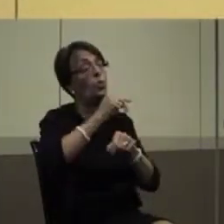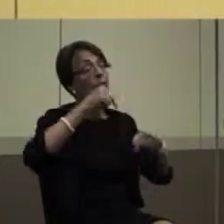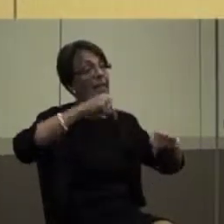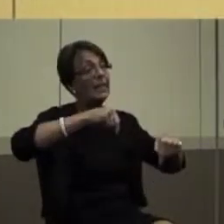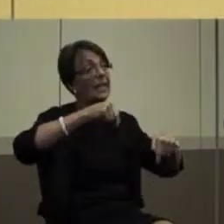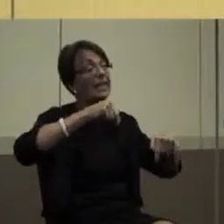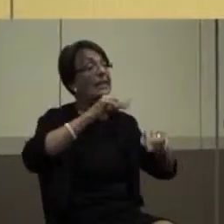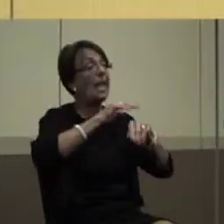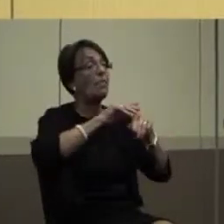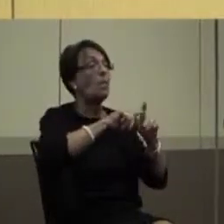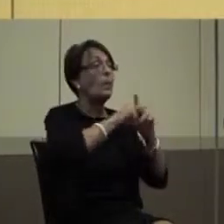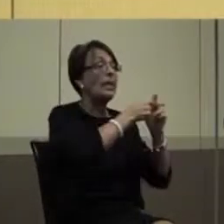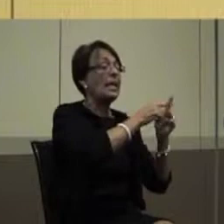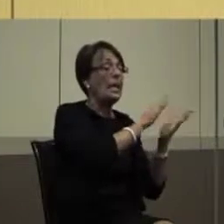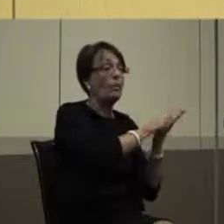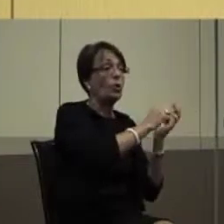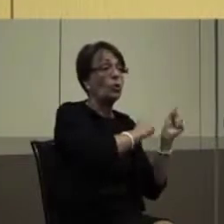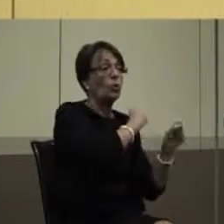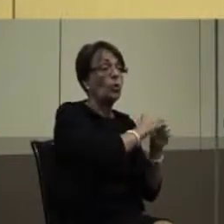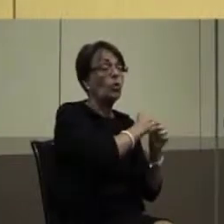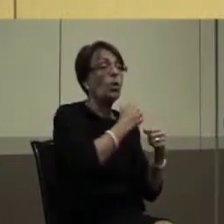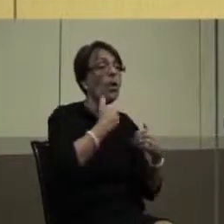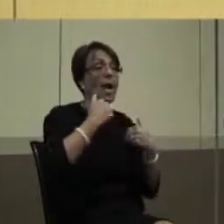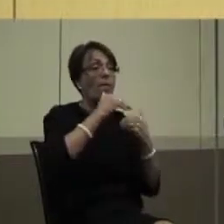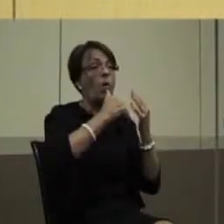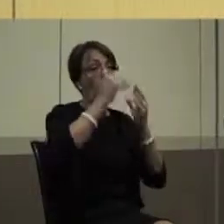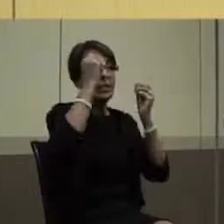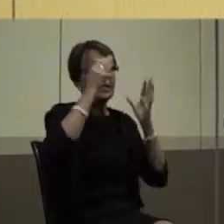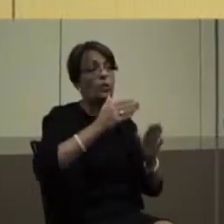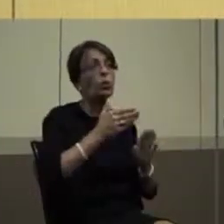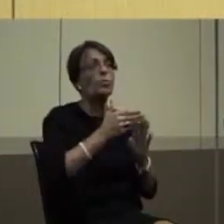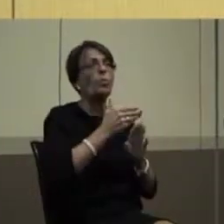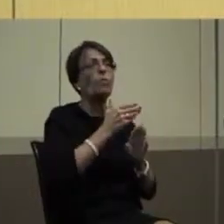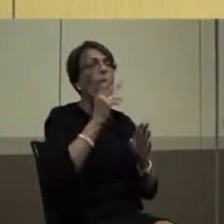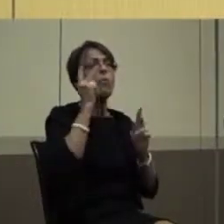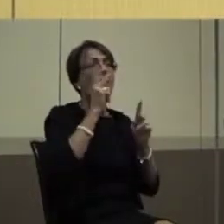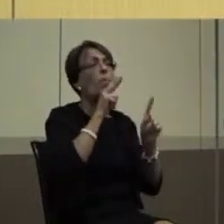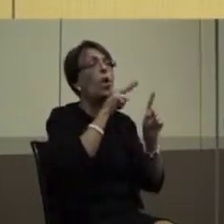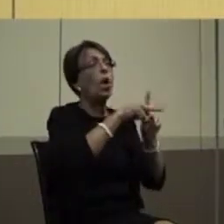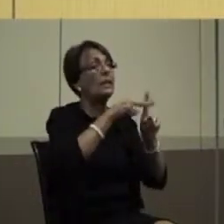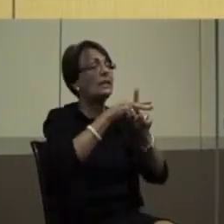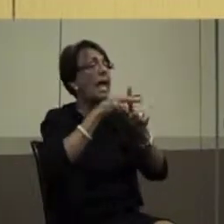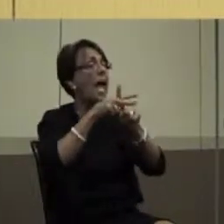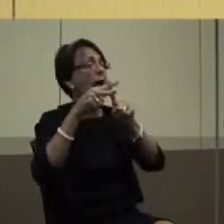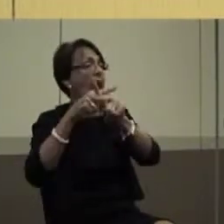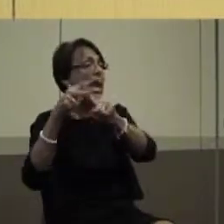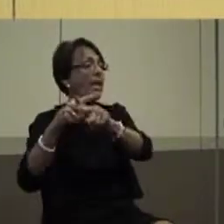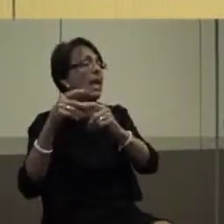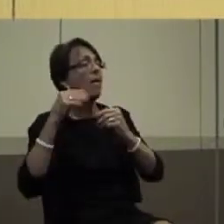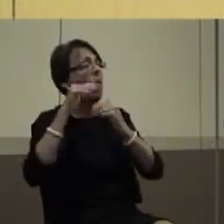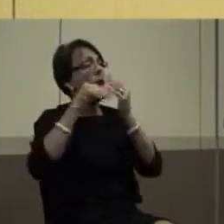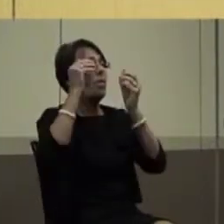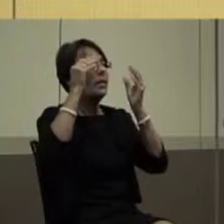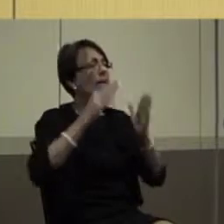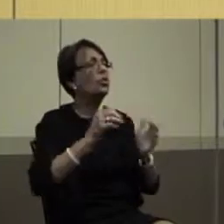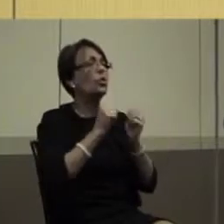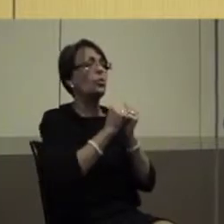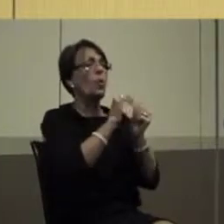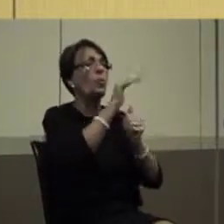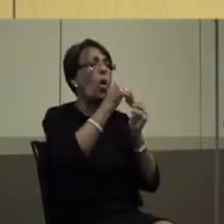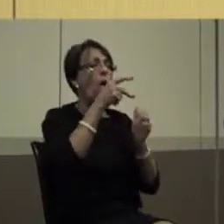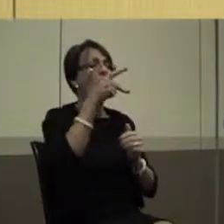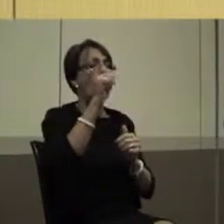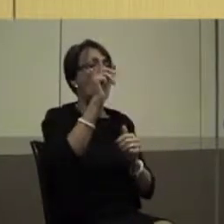the beginning of the school year and have all the teachers, before people get assigned, have all the teachers and have all the paraprofessionals fill these